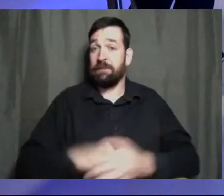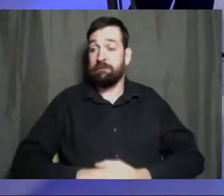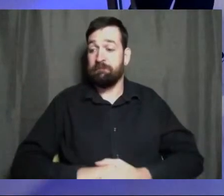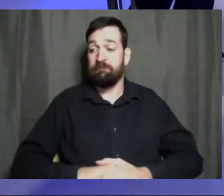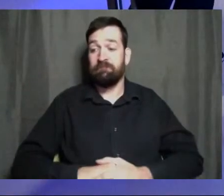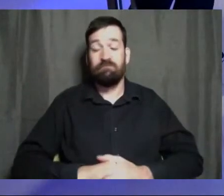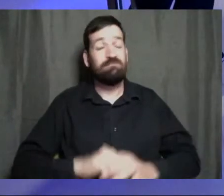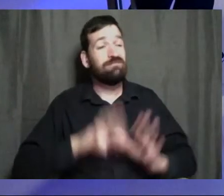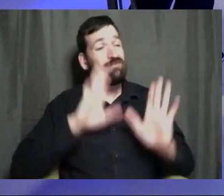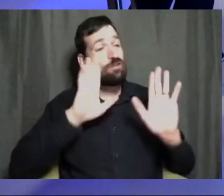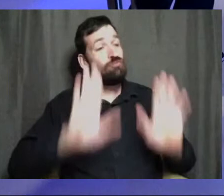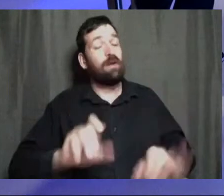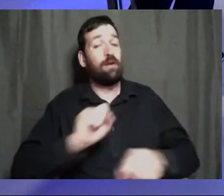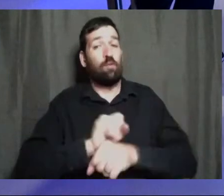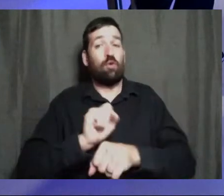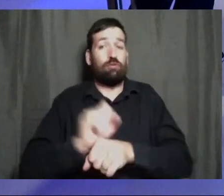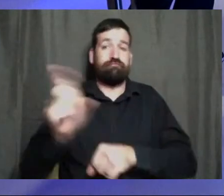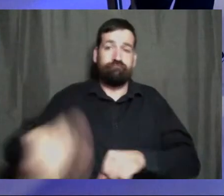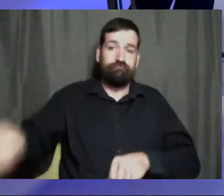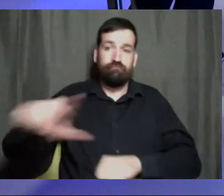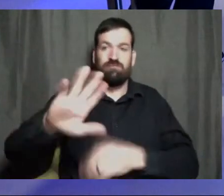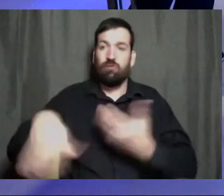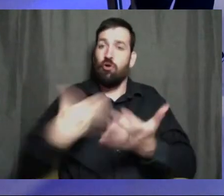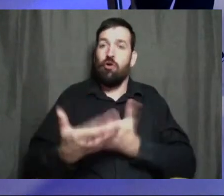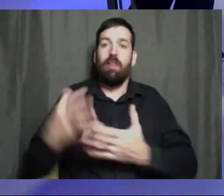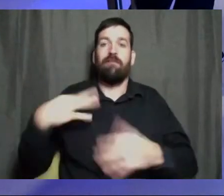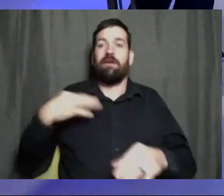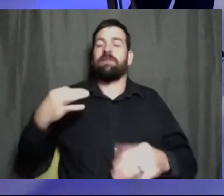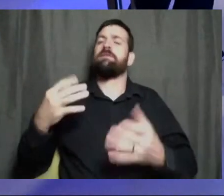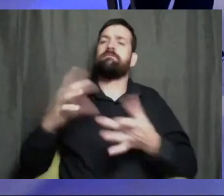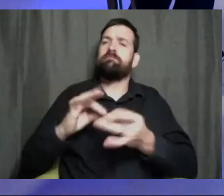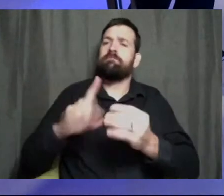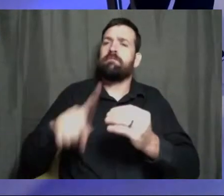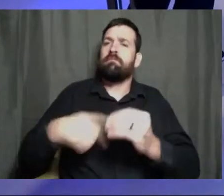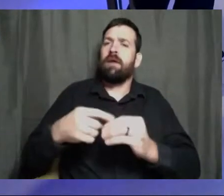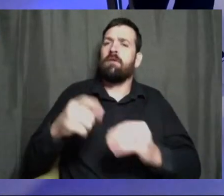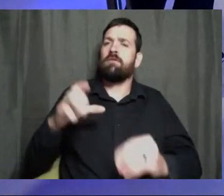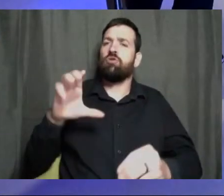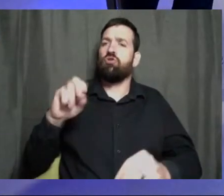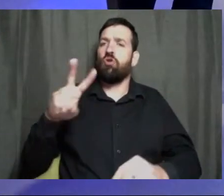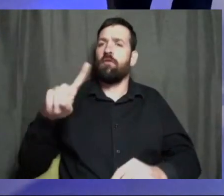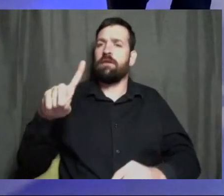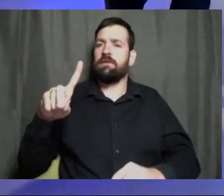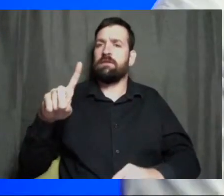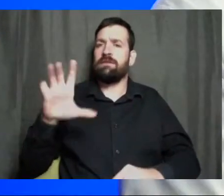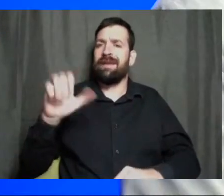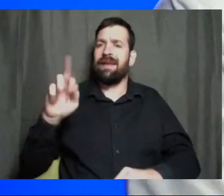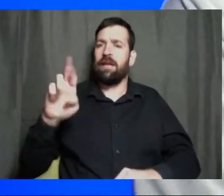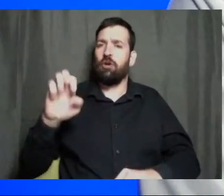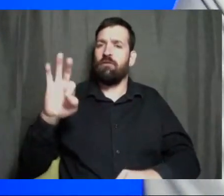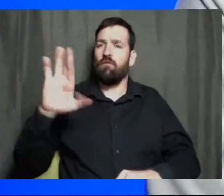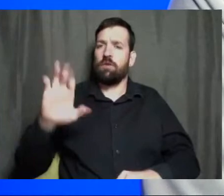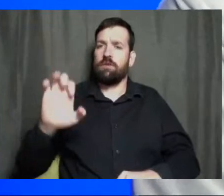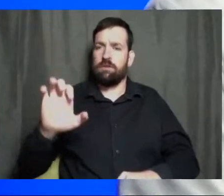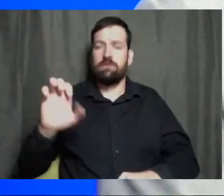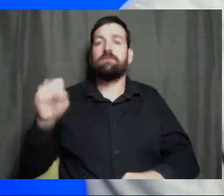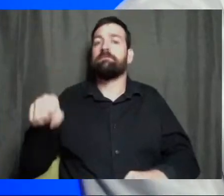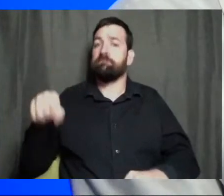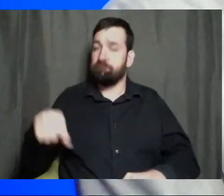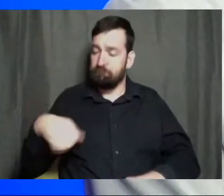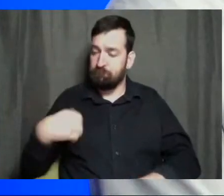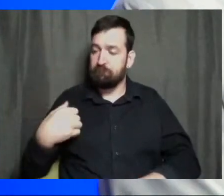they are all doing, all of those volunteers as well. Tell us about COVID Care Force for folks who don't know also. Sure. Well, COVID Care Force